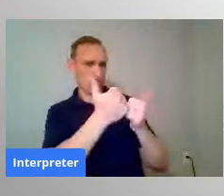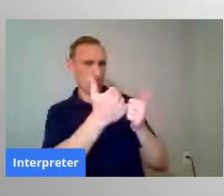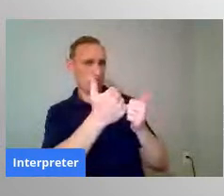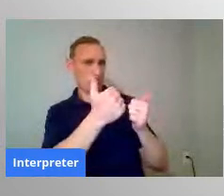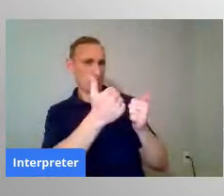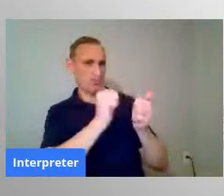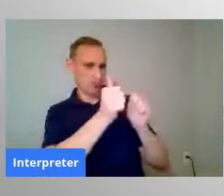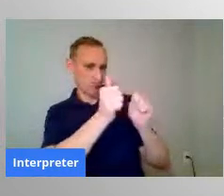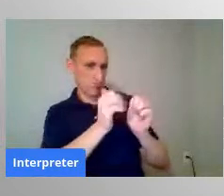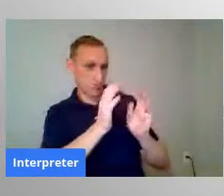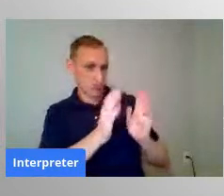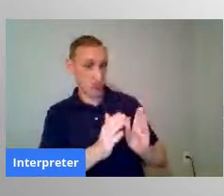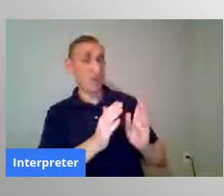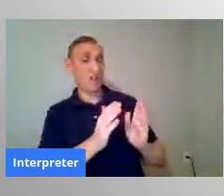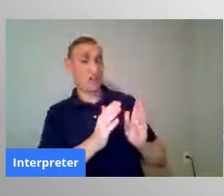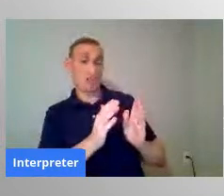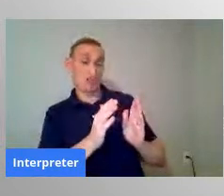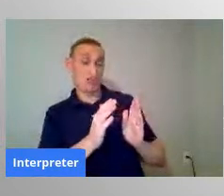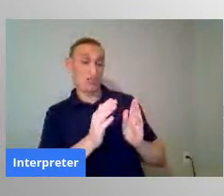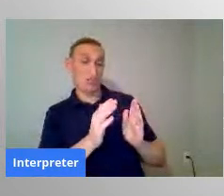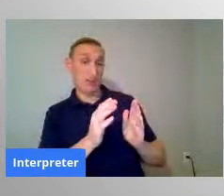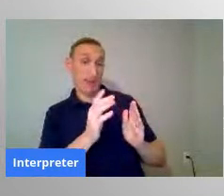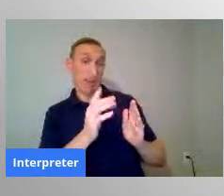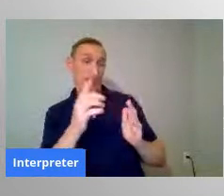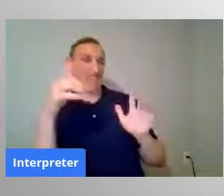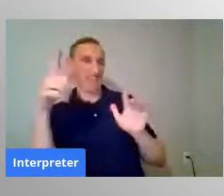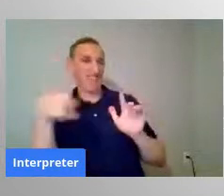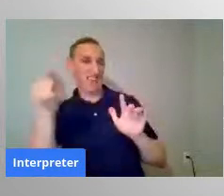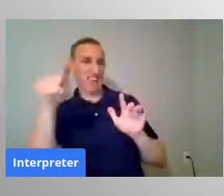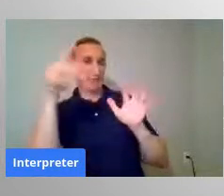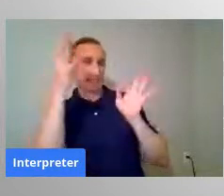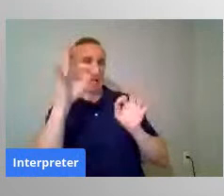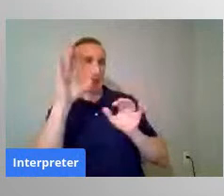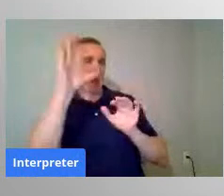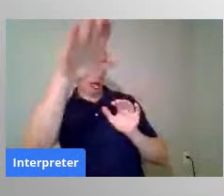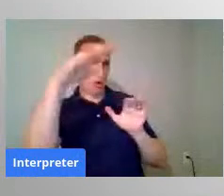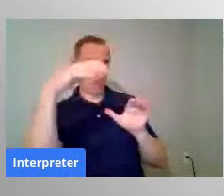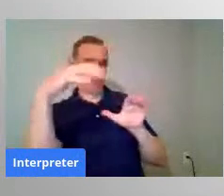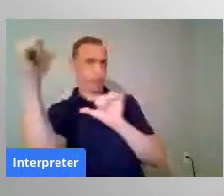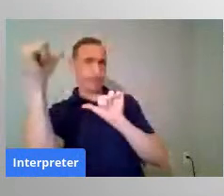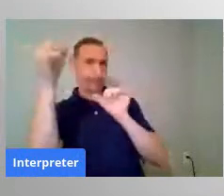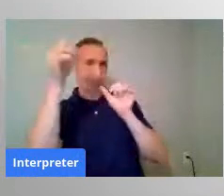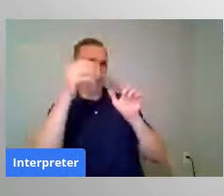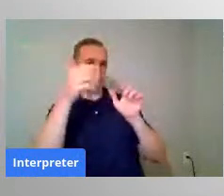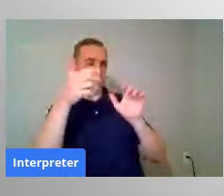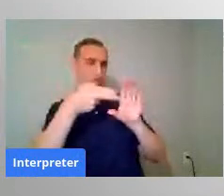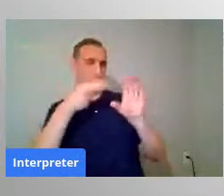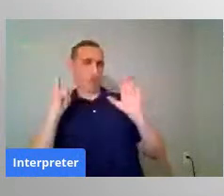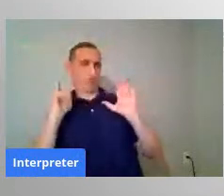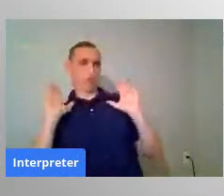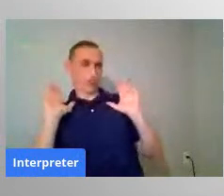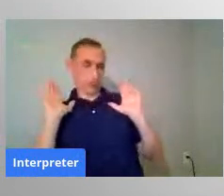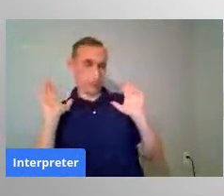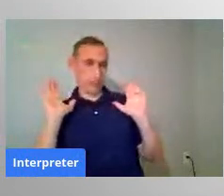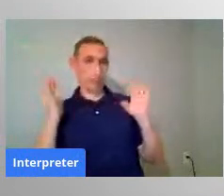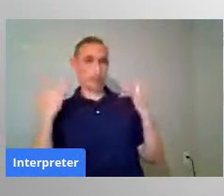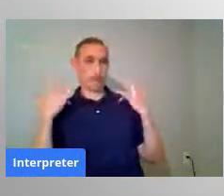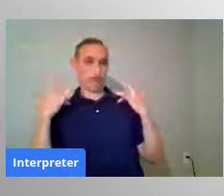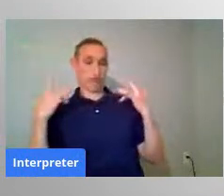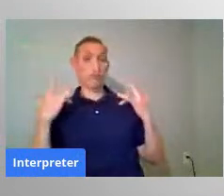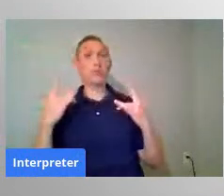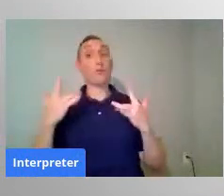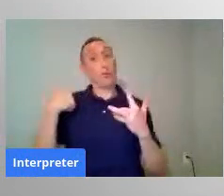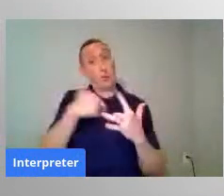that we could say we're going to pull our children from GHSA competition. We could also go as far as saying that we could have